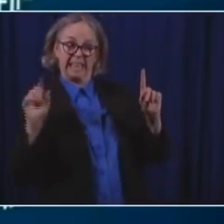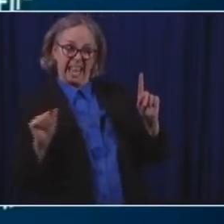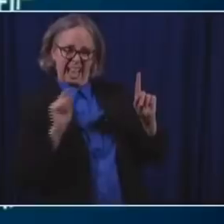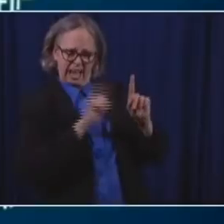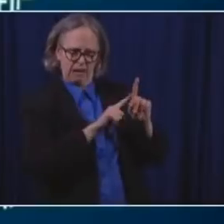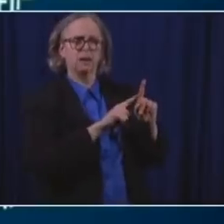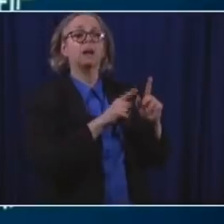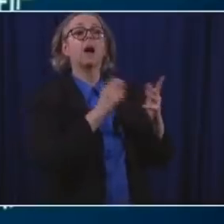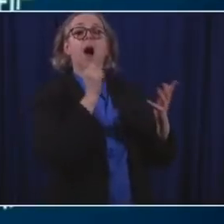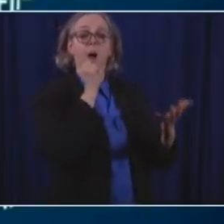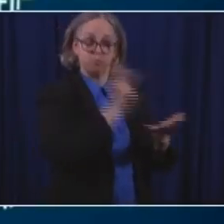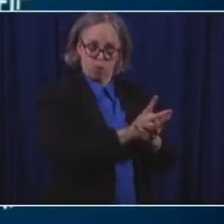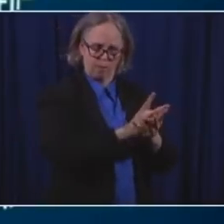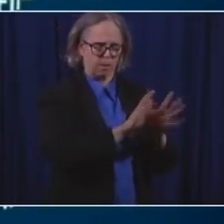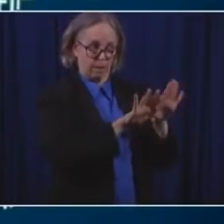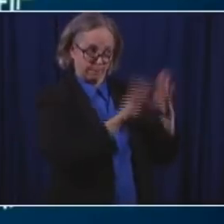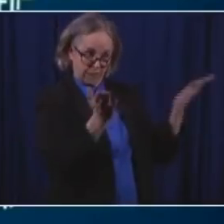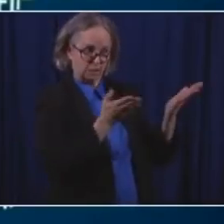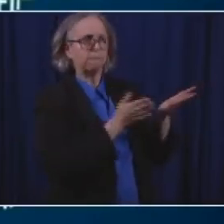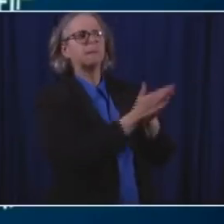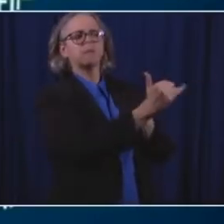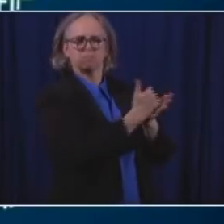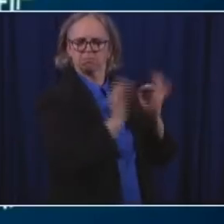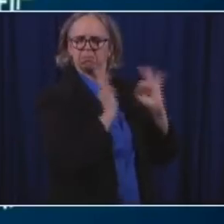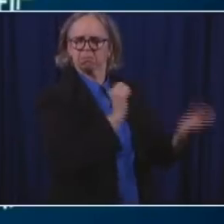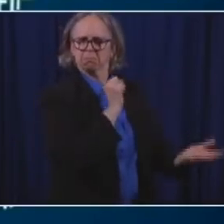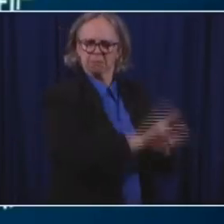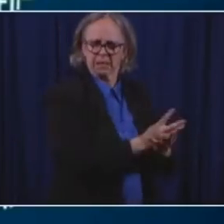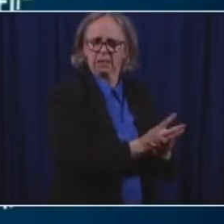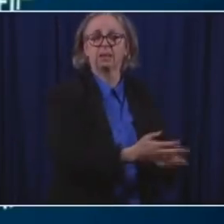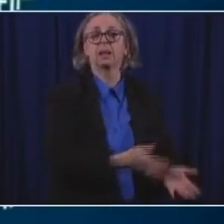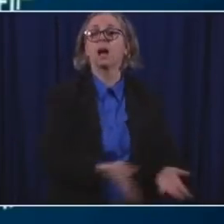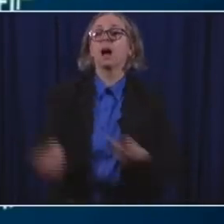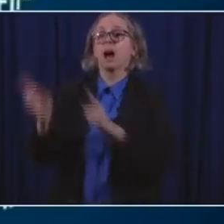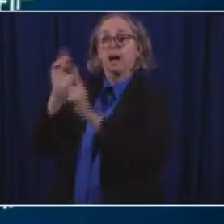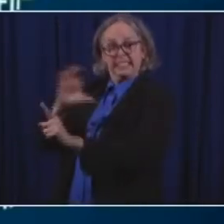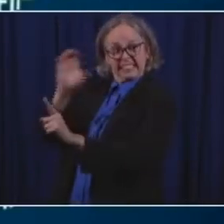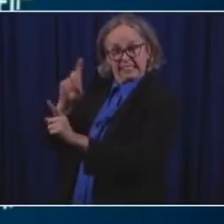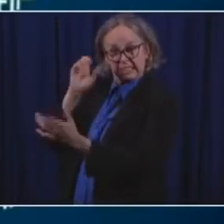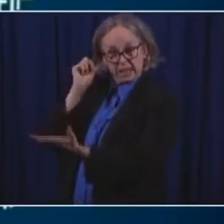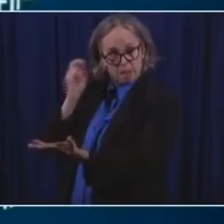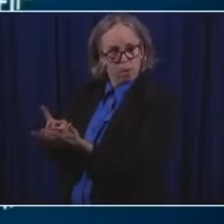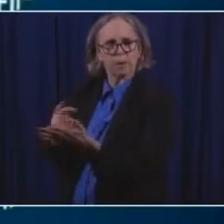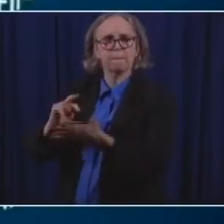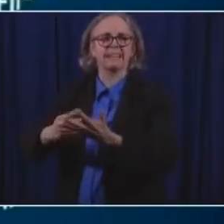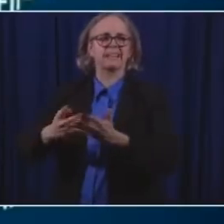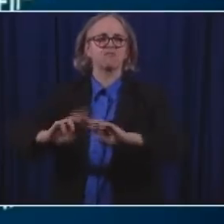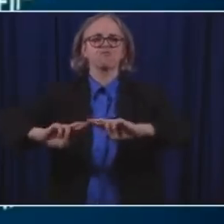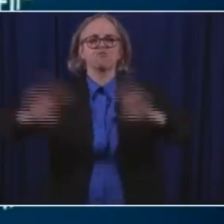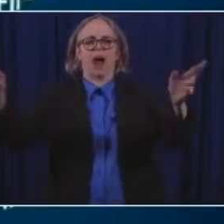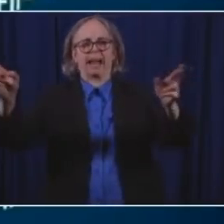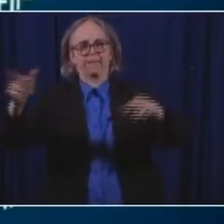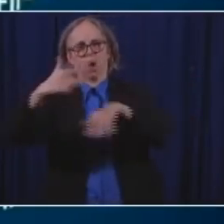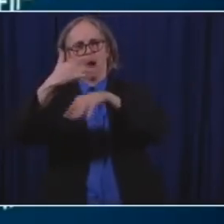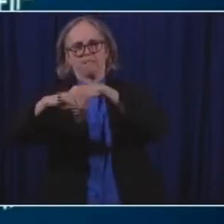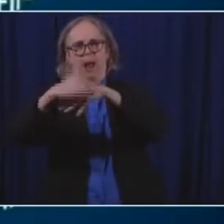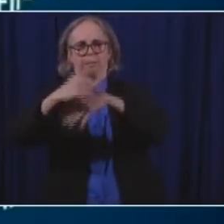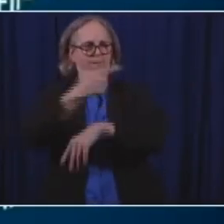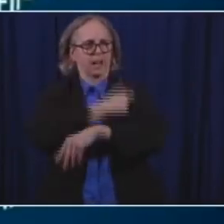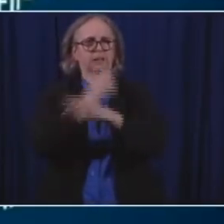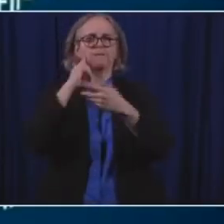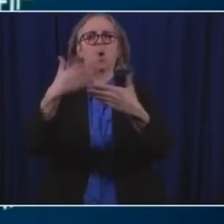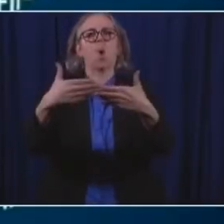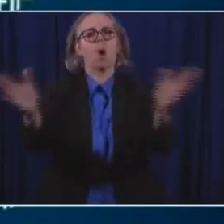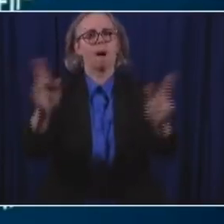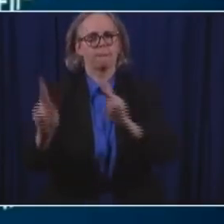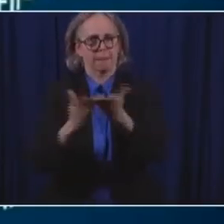a vaccine will become available for Americans to receive. As a person of science, as an infectious